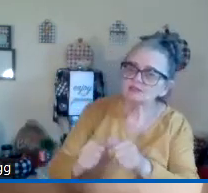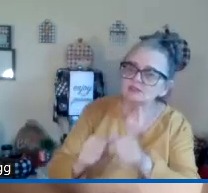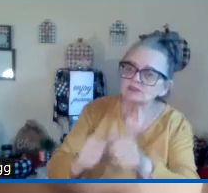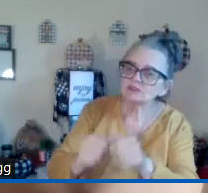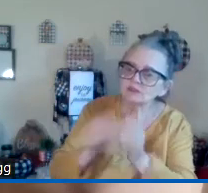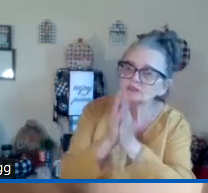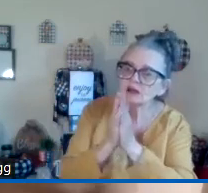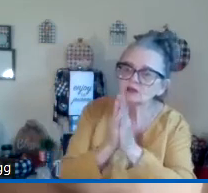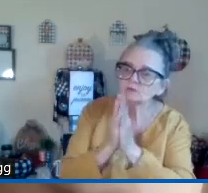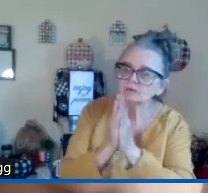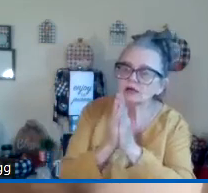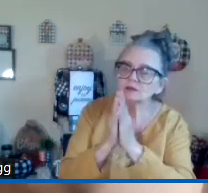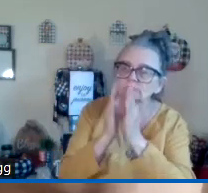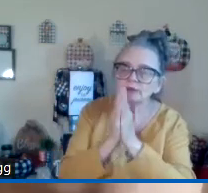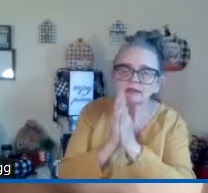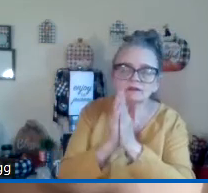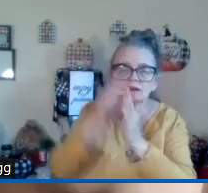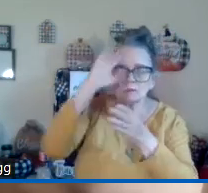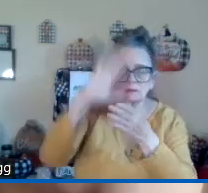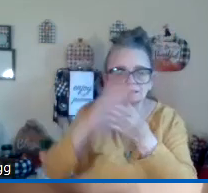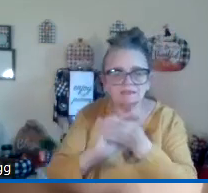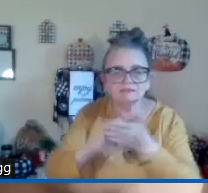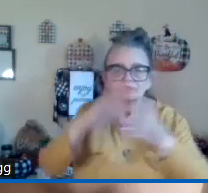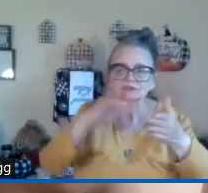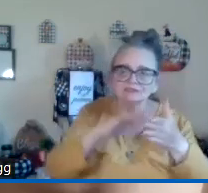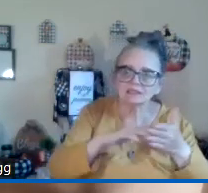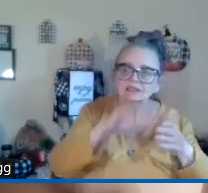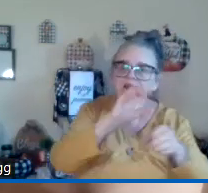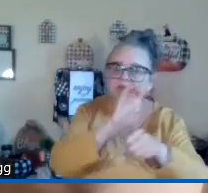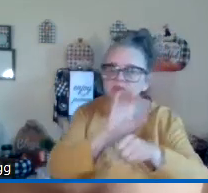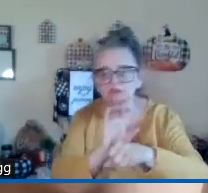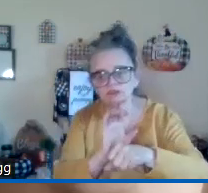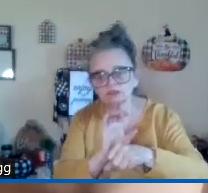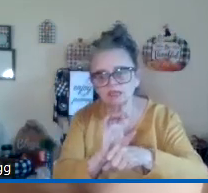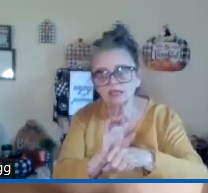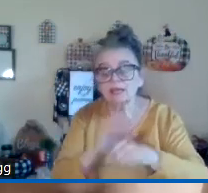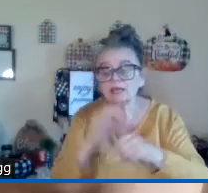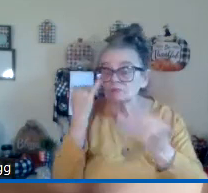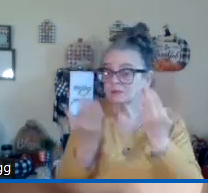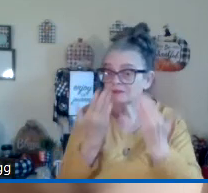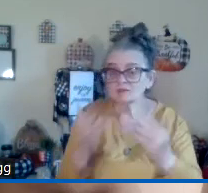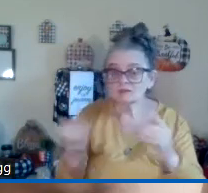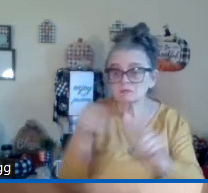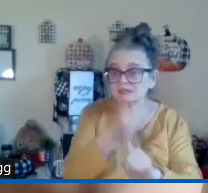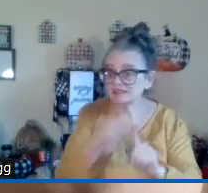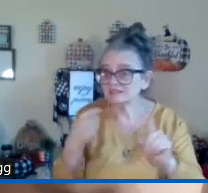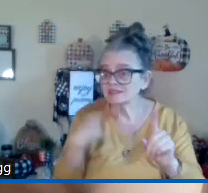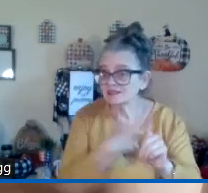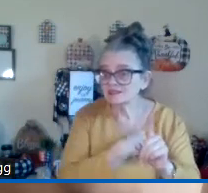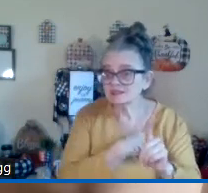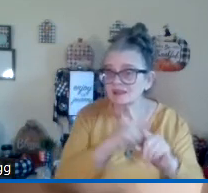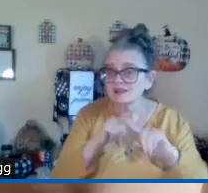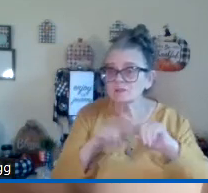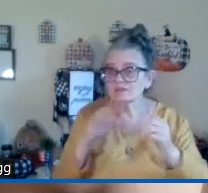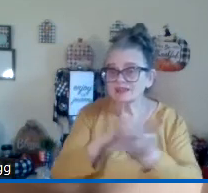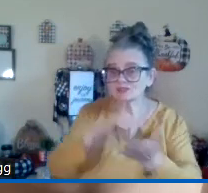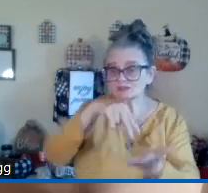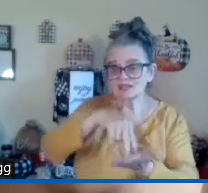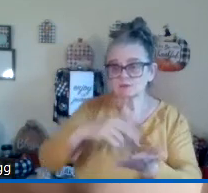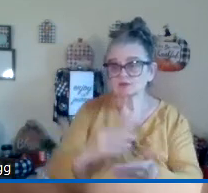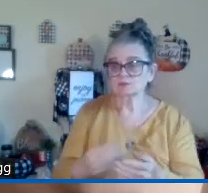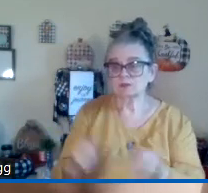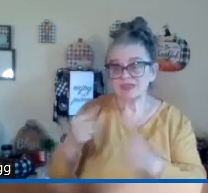Christ, continue in our prayer, our belief, our study, our church. And maybe they'll come against us, but